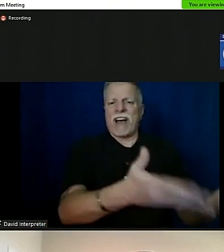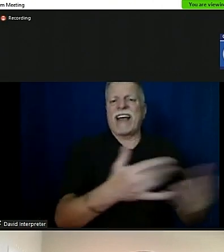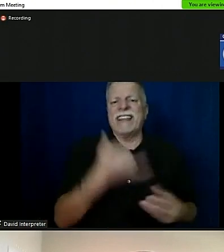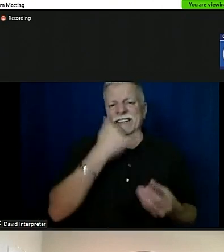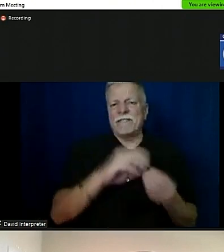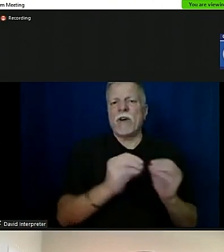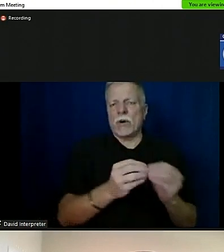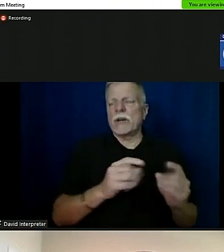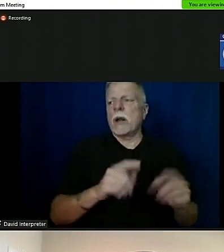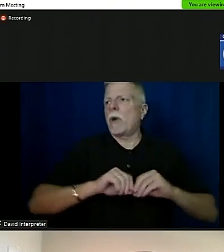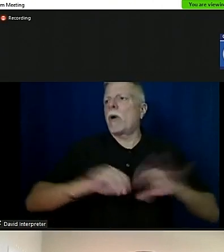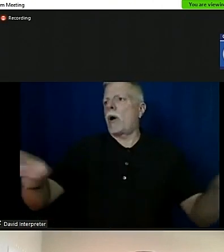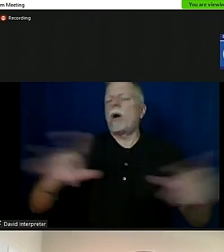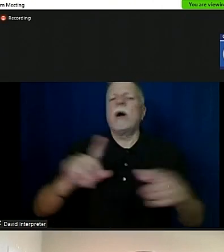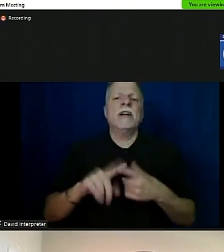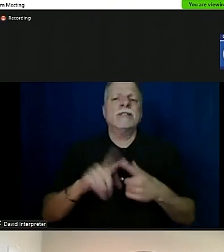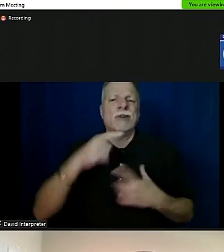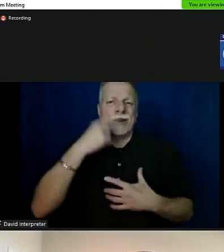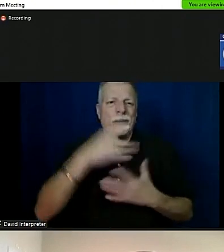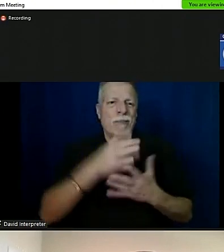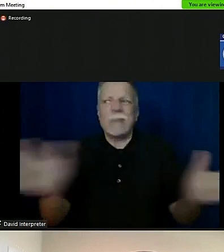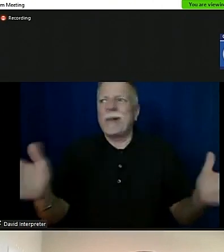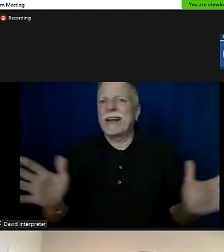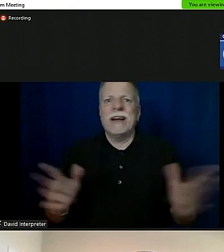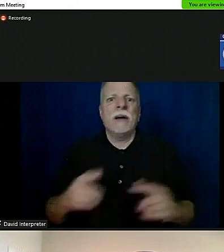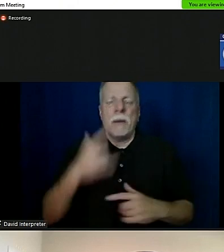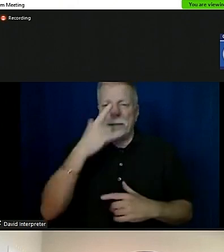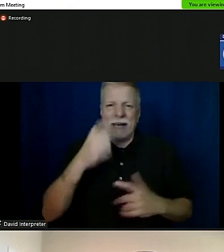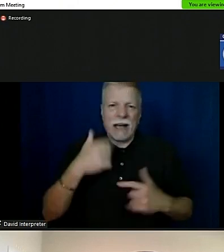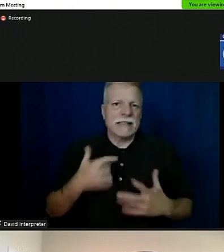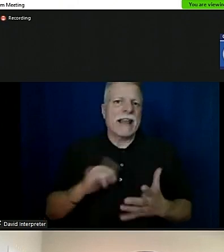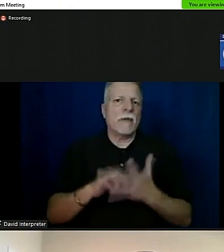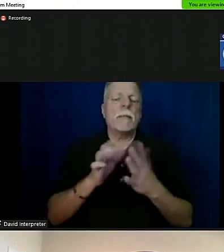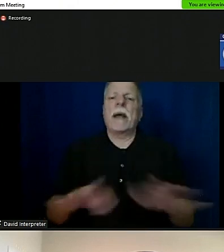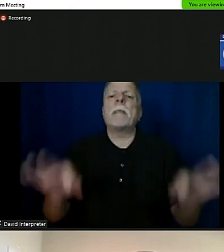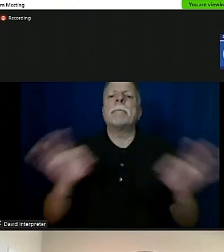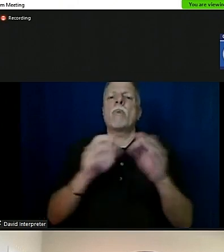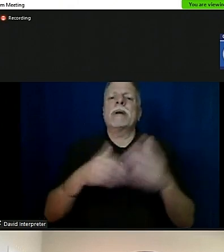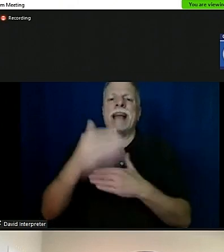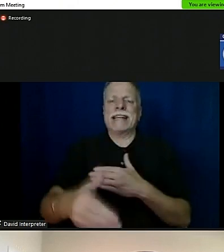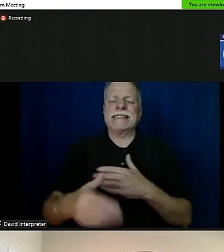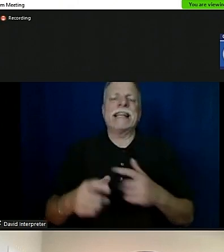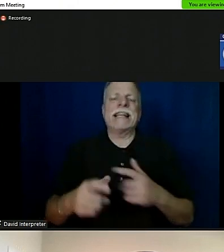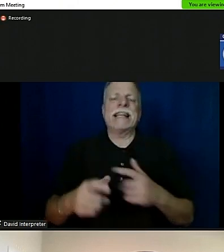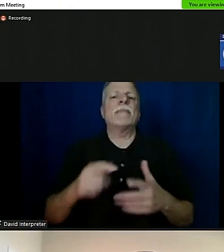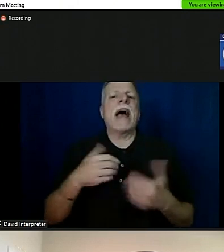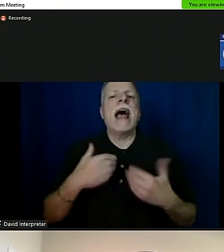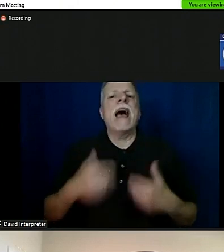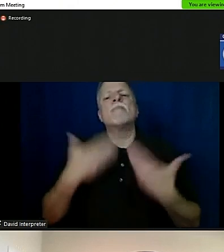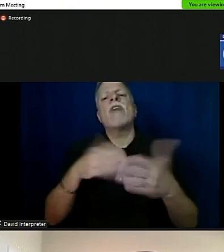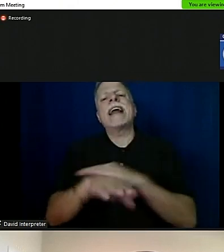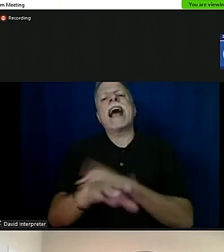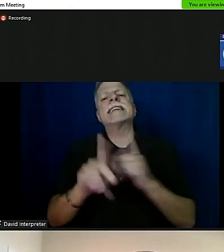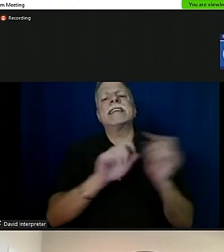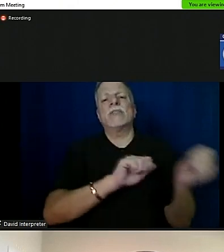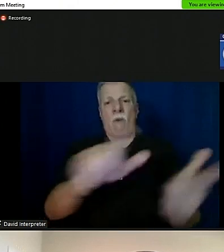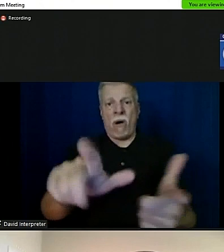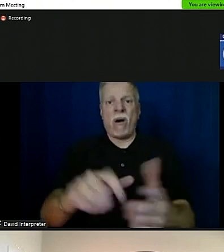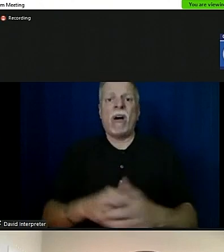registration, we believe are important next steps in providing access to all. I think the biggest challenge here is